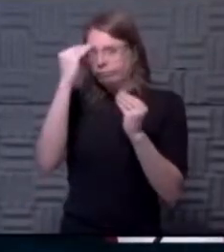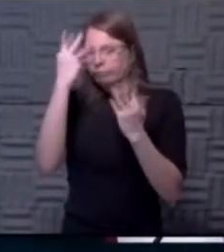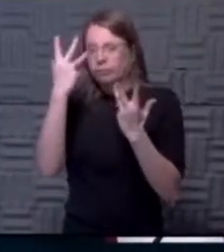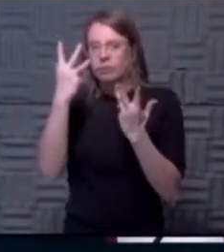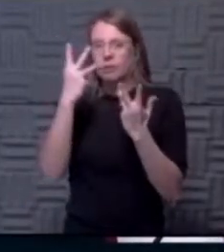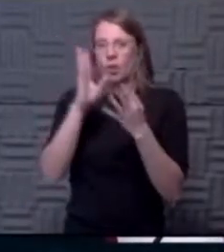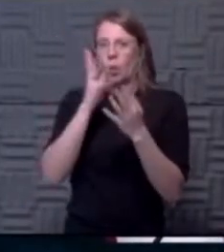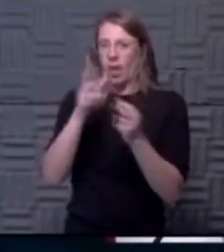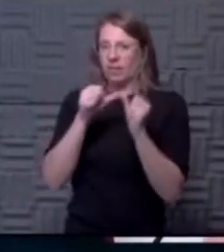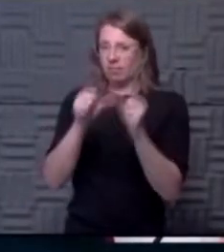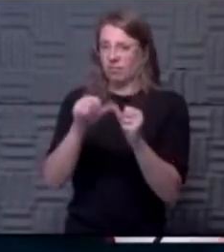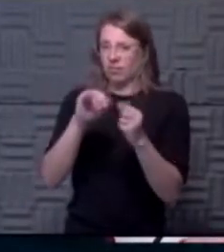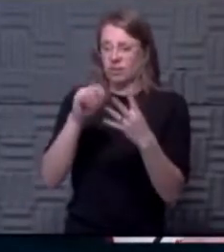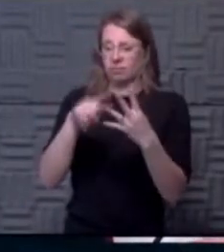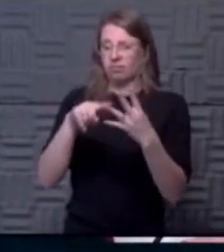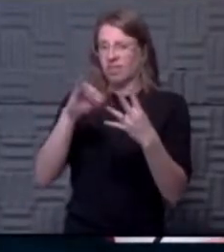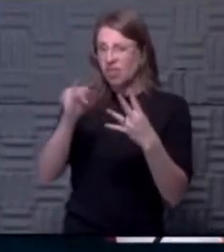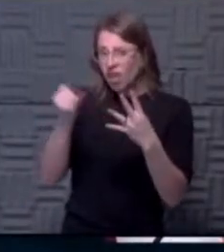of J&J